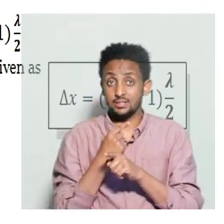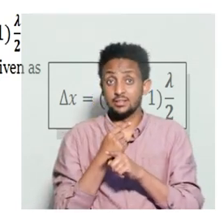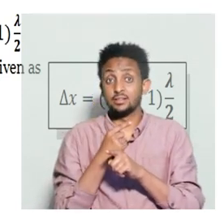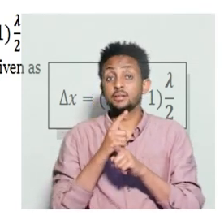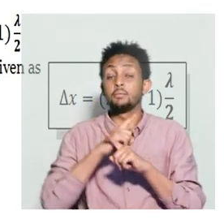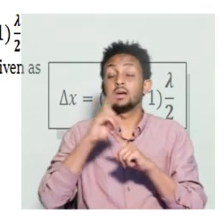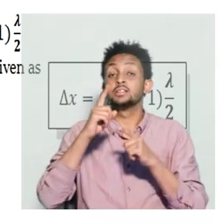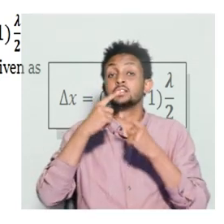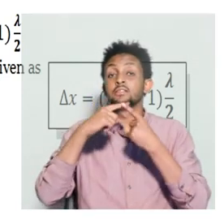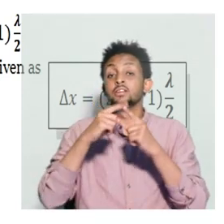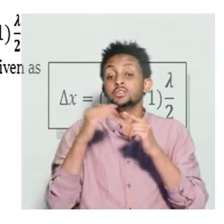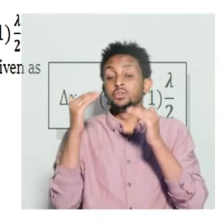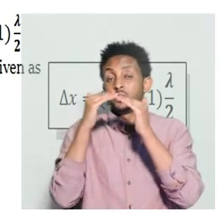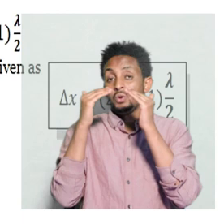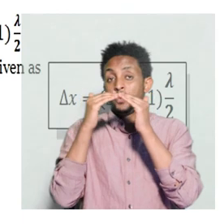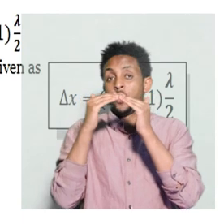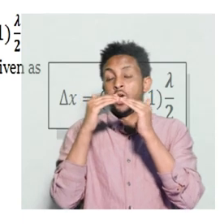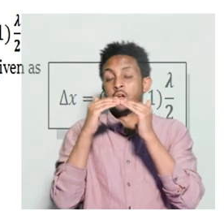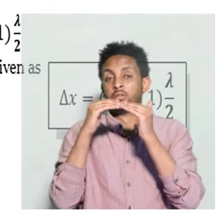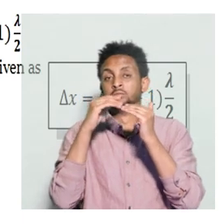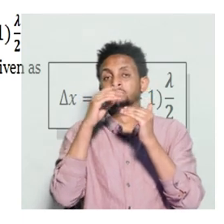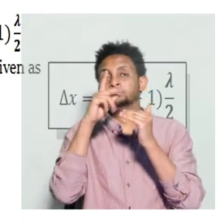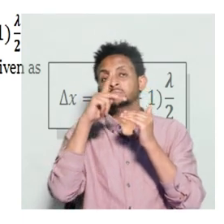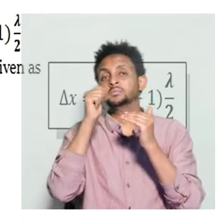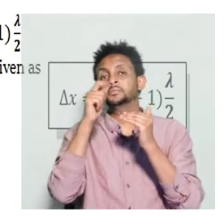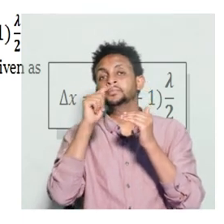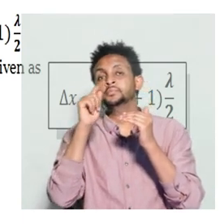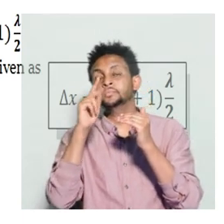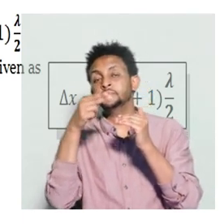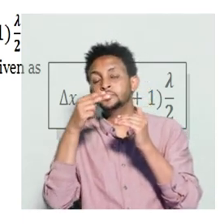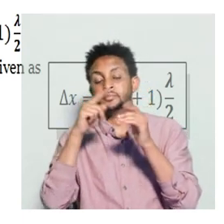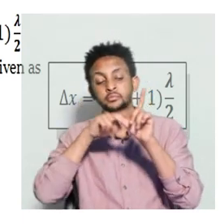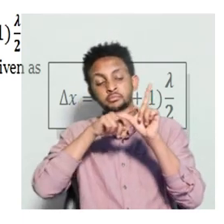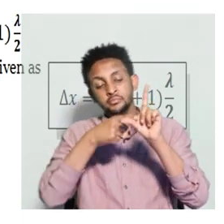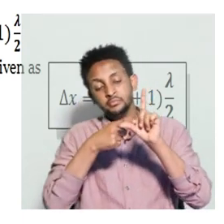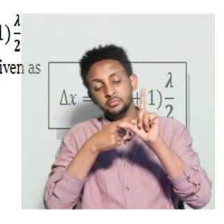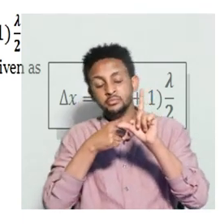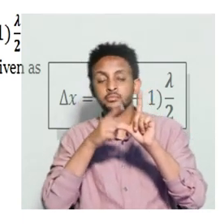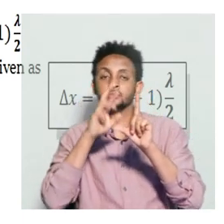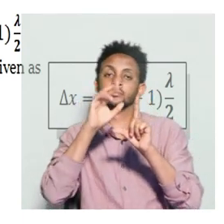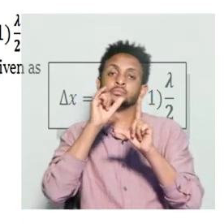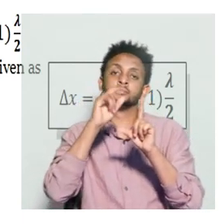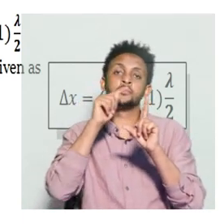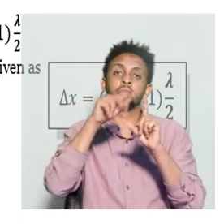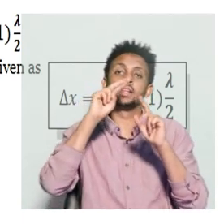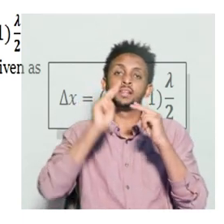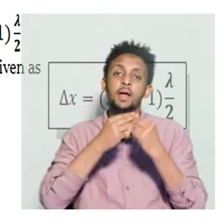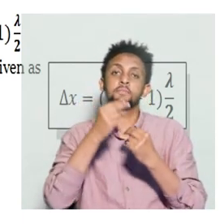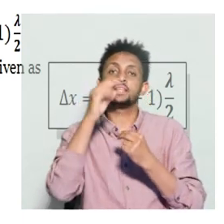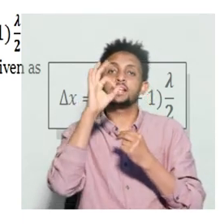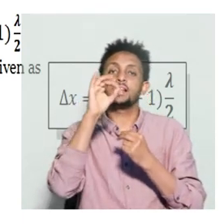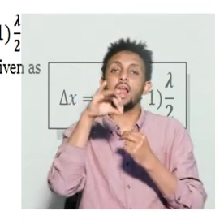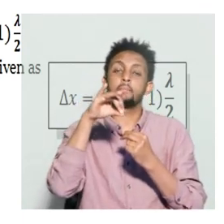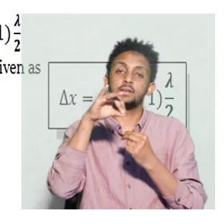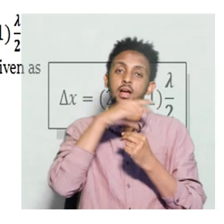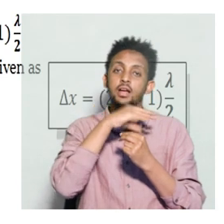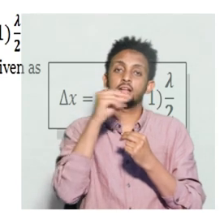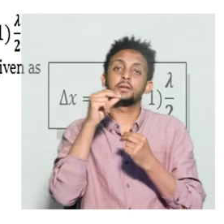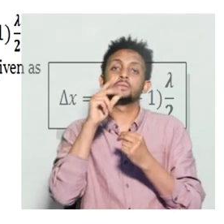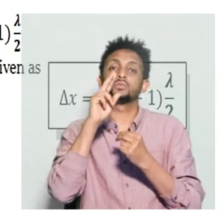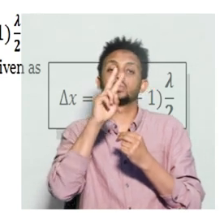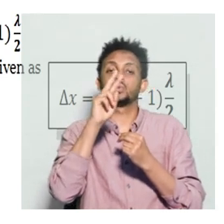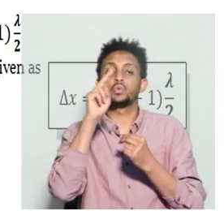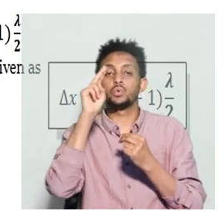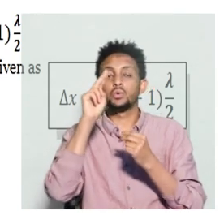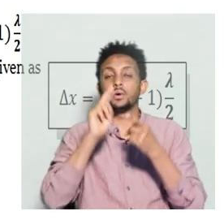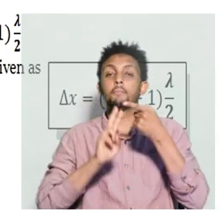path difference is equal to the phase difference in angle or in radian, times lambda over 2 pi. It's possible to